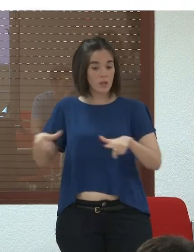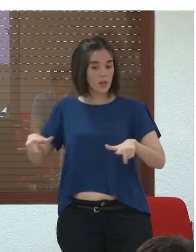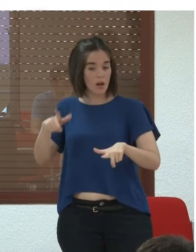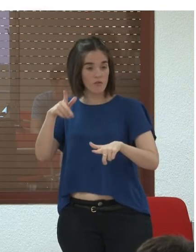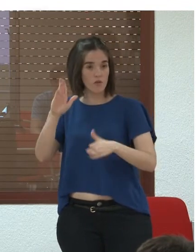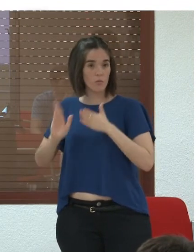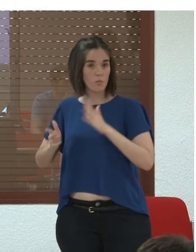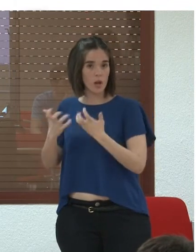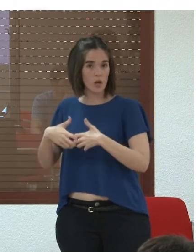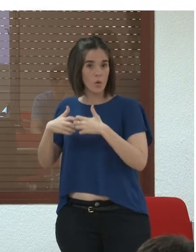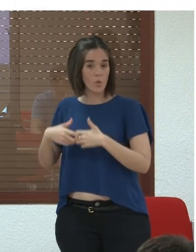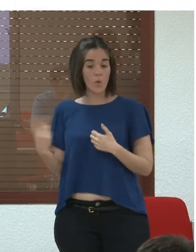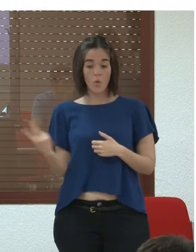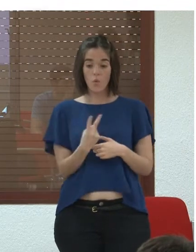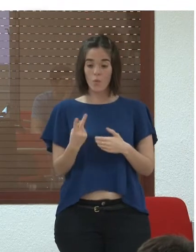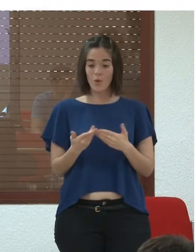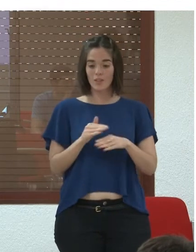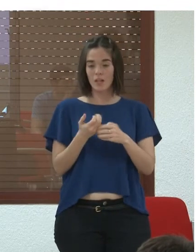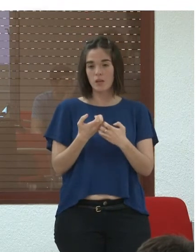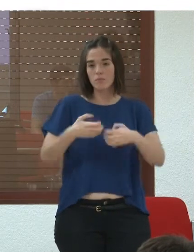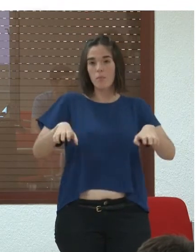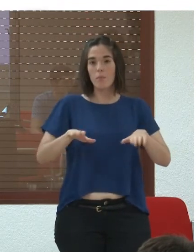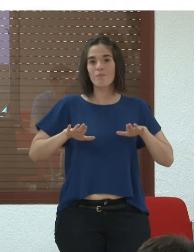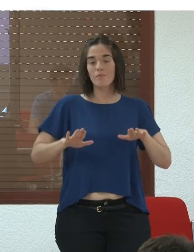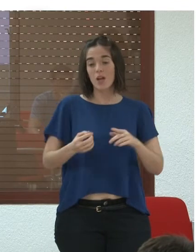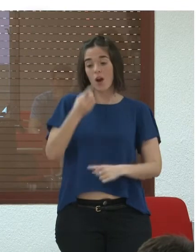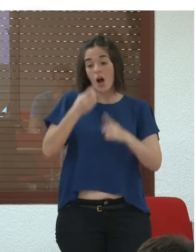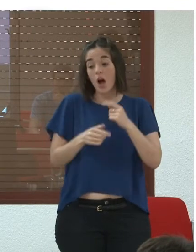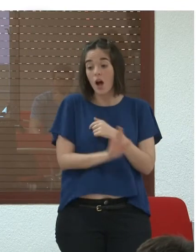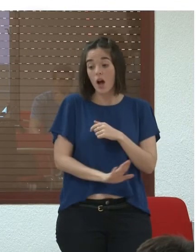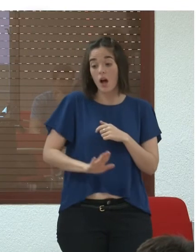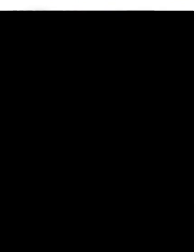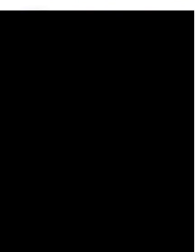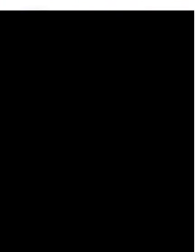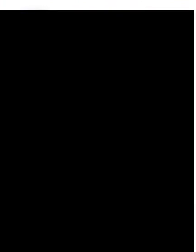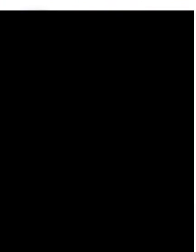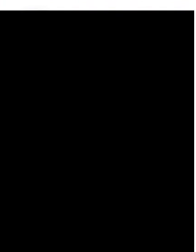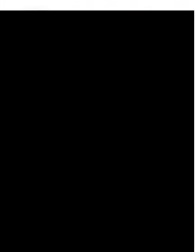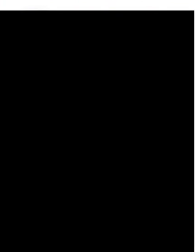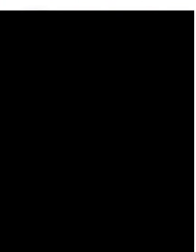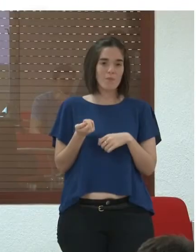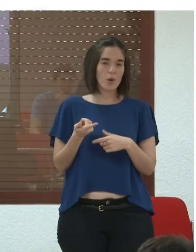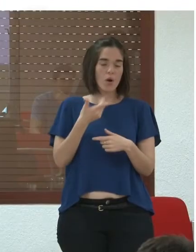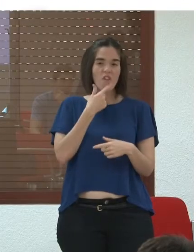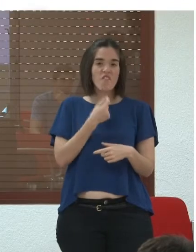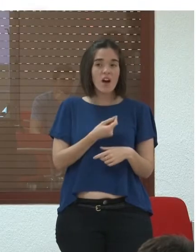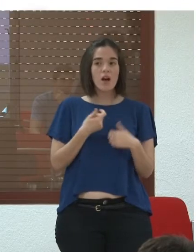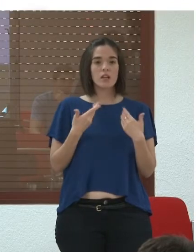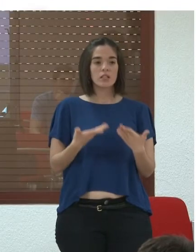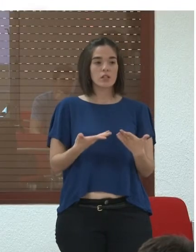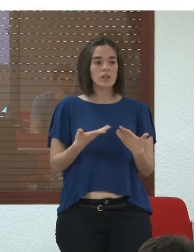electroencephalography, and on the other hand, we are developing the robotic platform. But it is true that the patients get